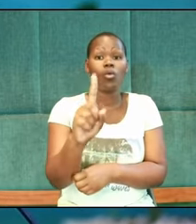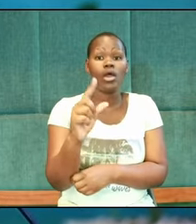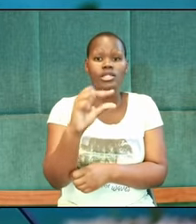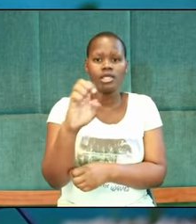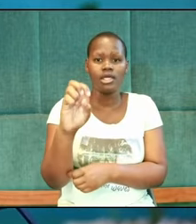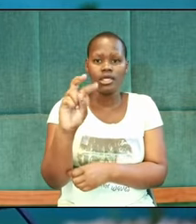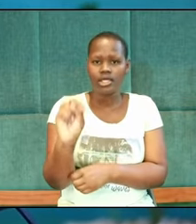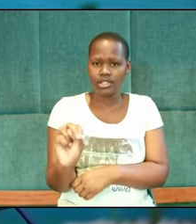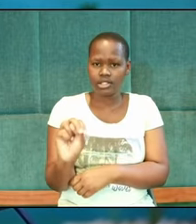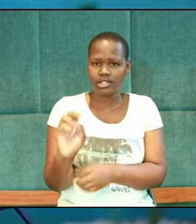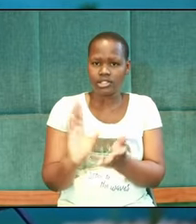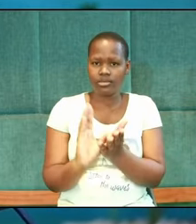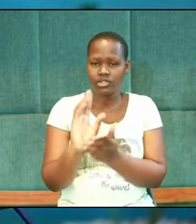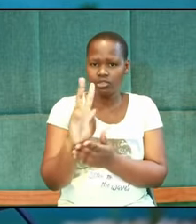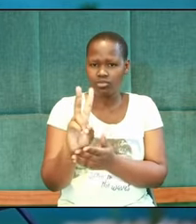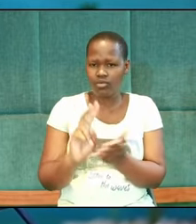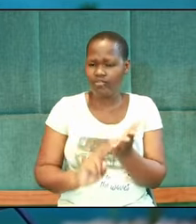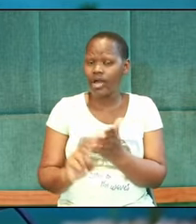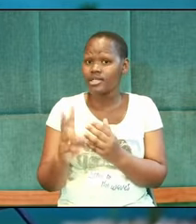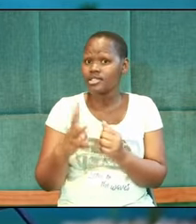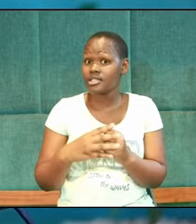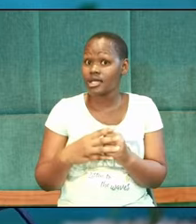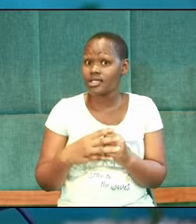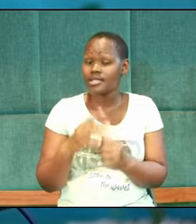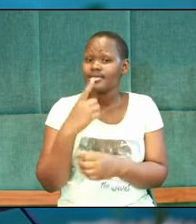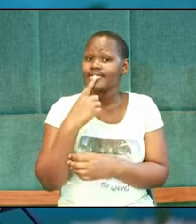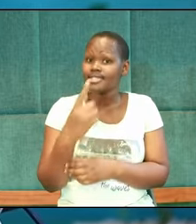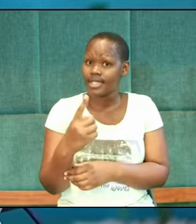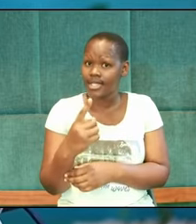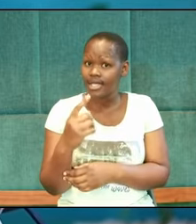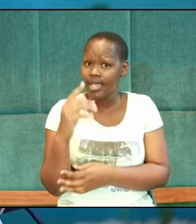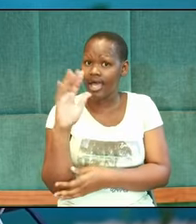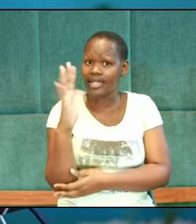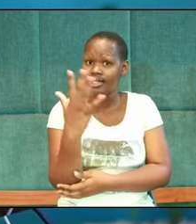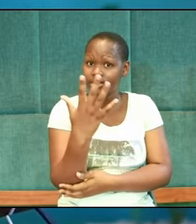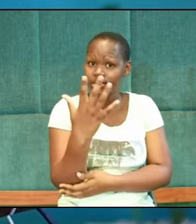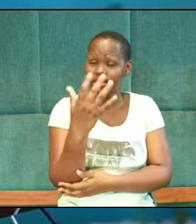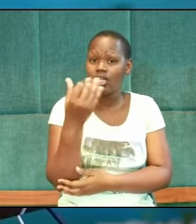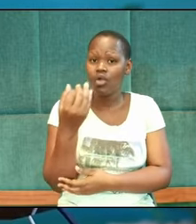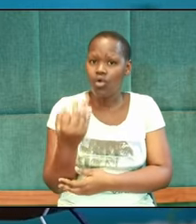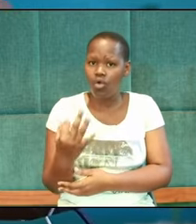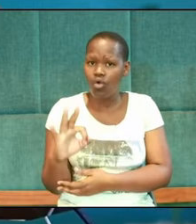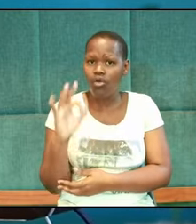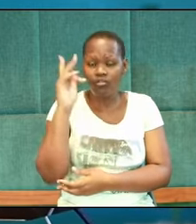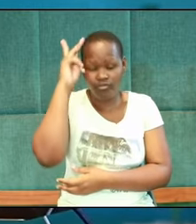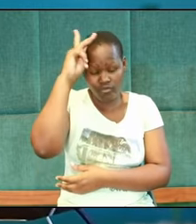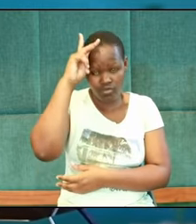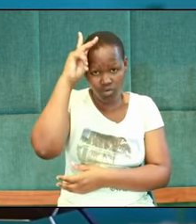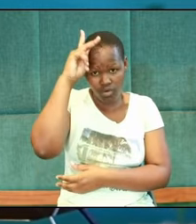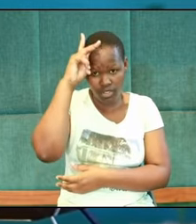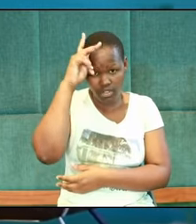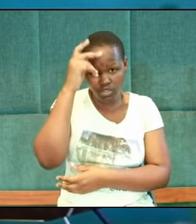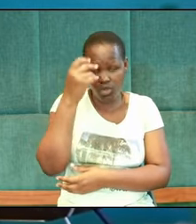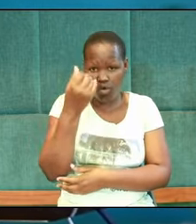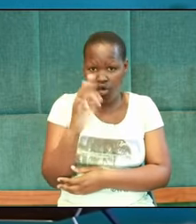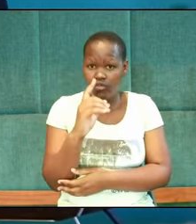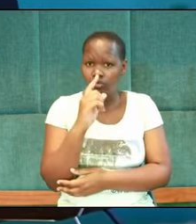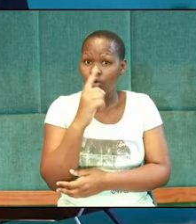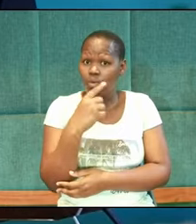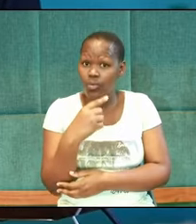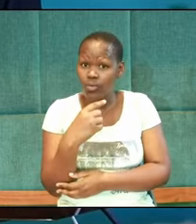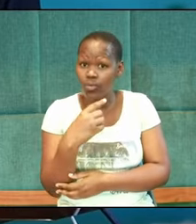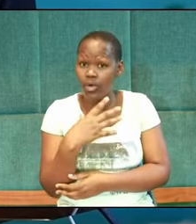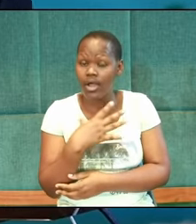chapter 2, verse 9. He says, and the tree of the knowledge of good and evil. And